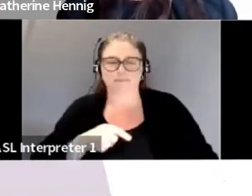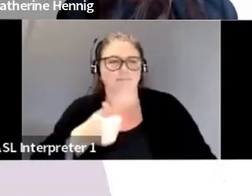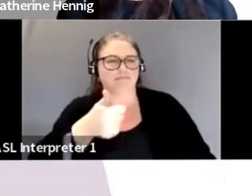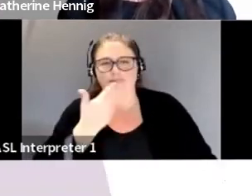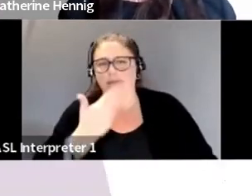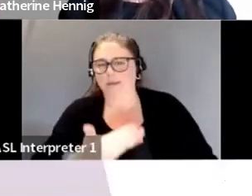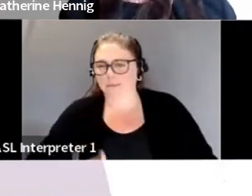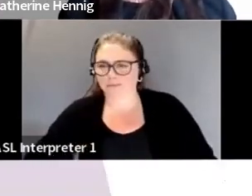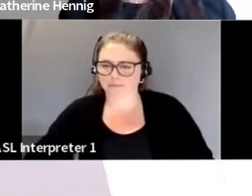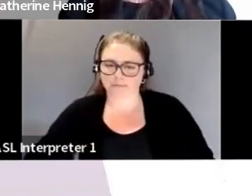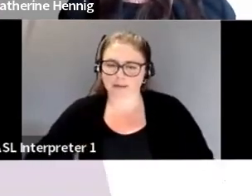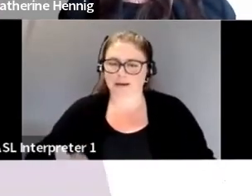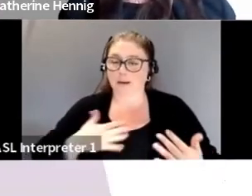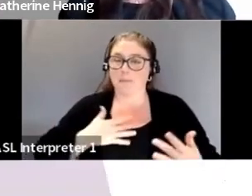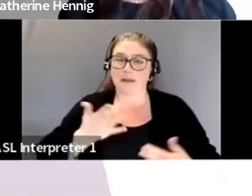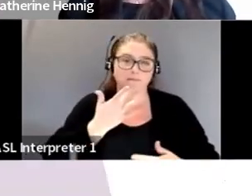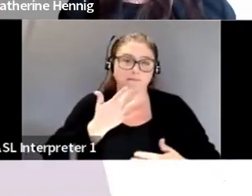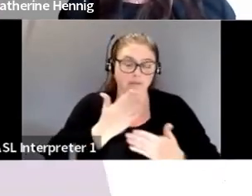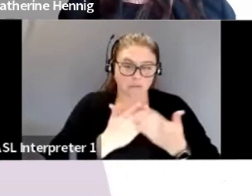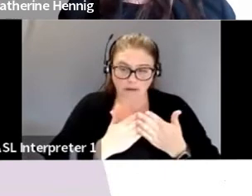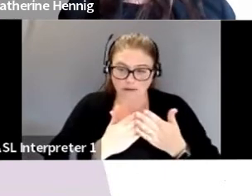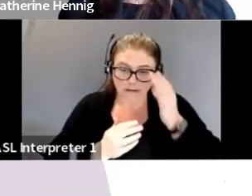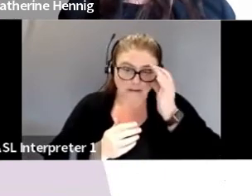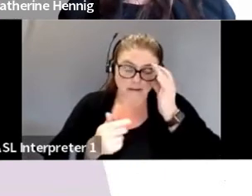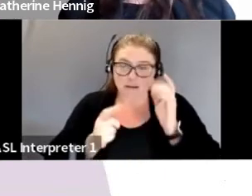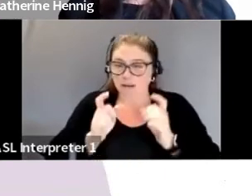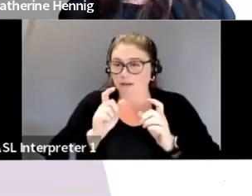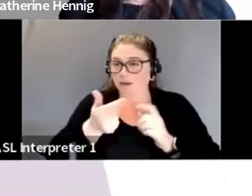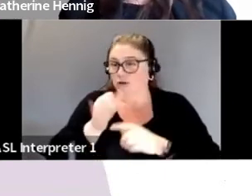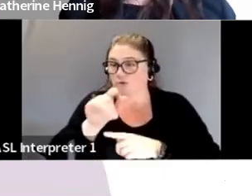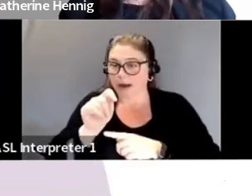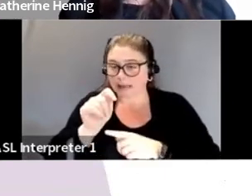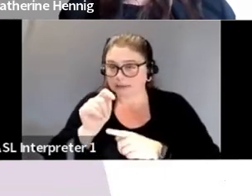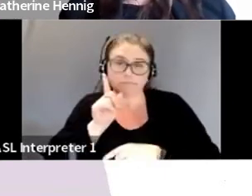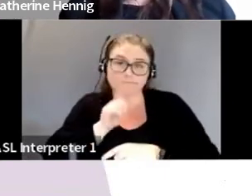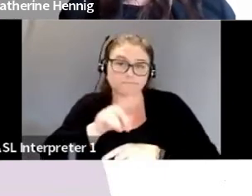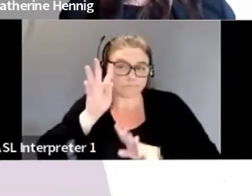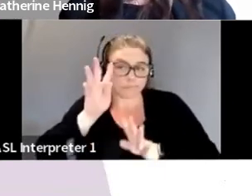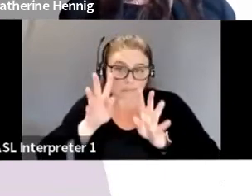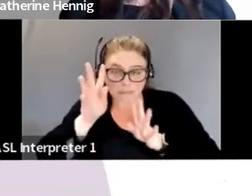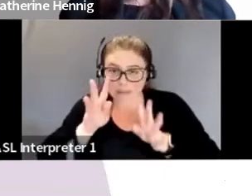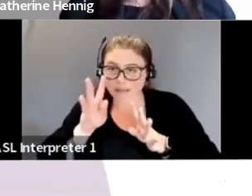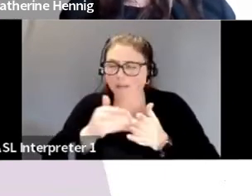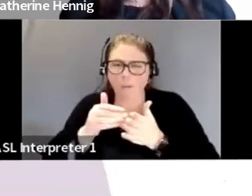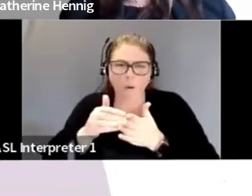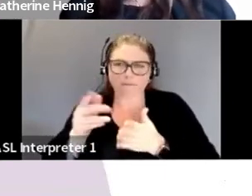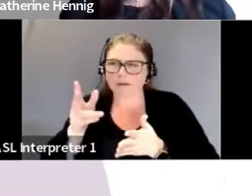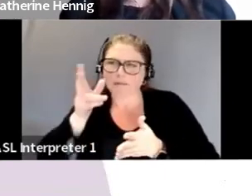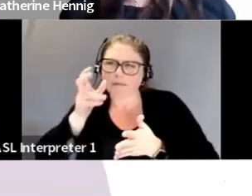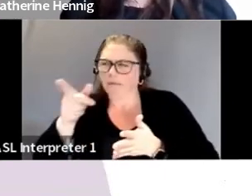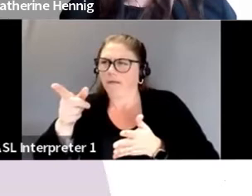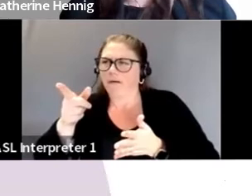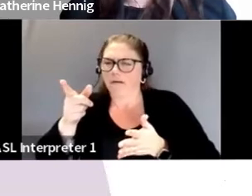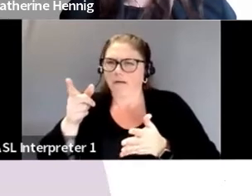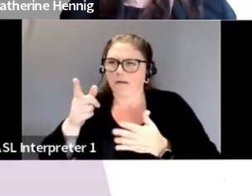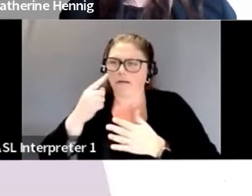Okay, time for my favorite part, and that is grant myths. So we're going to talk about all the things that we hear way too often that people think are barriers